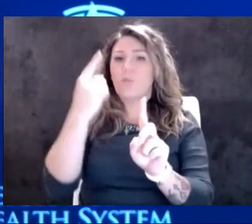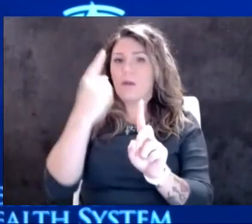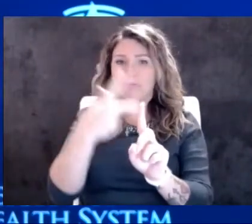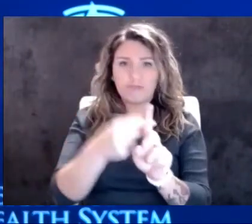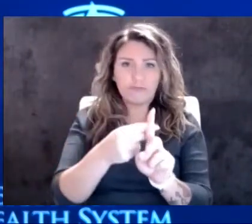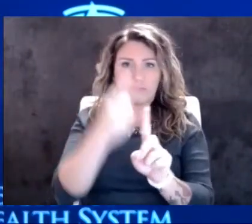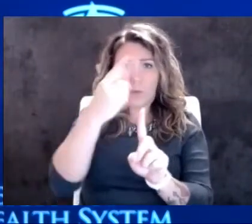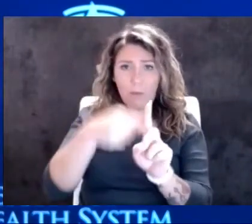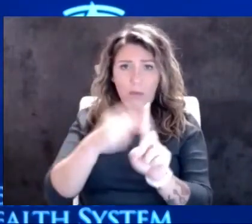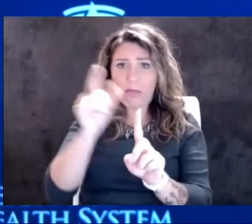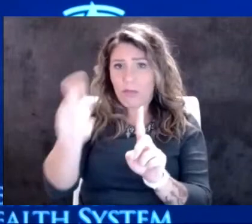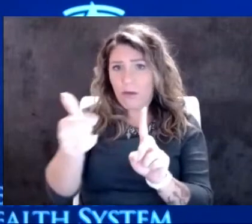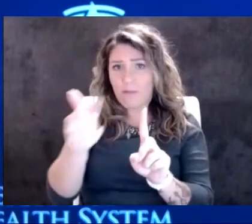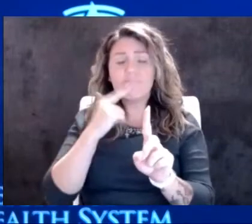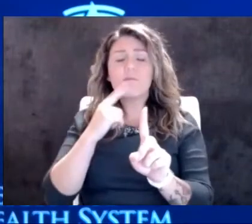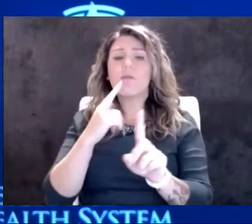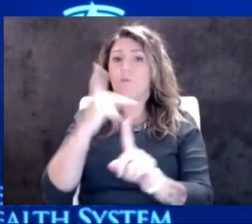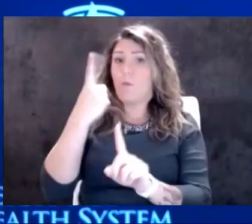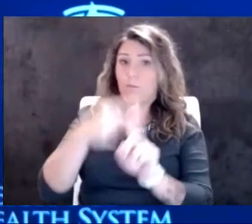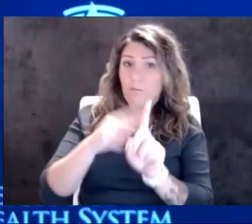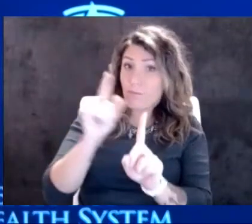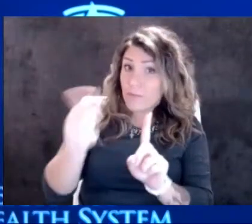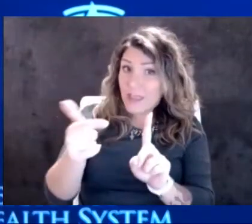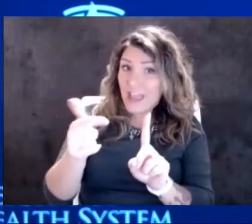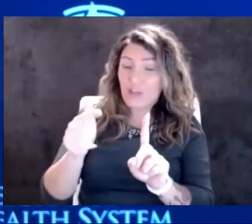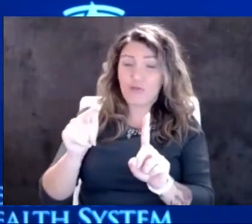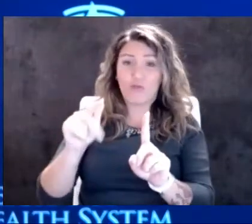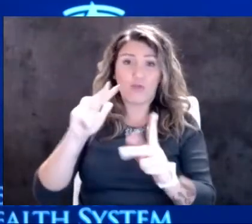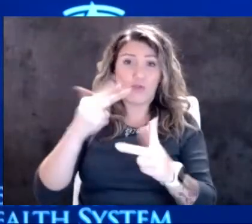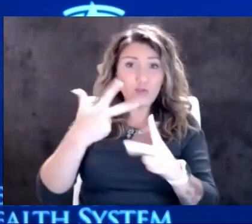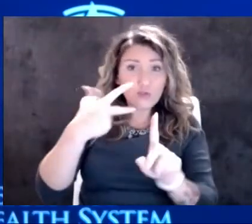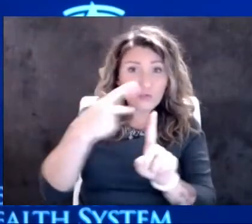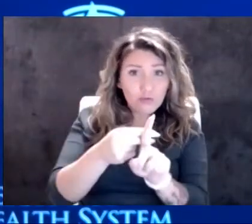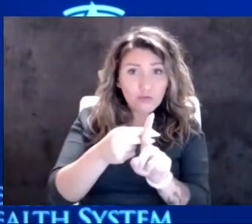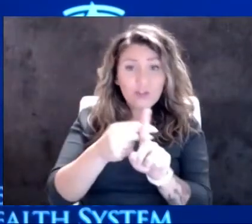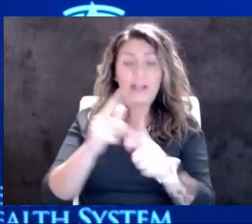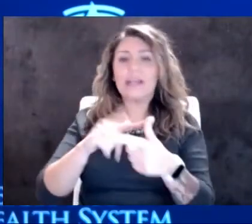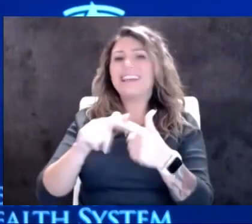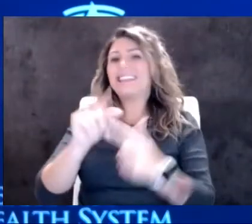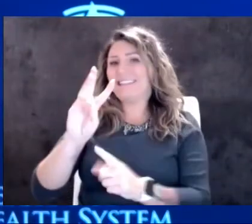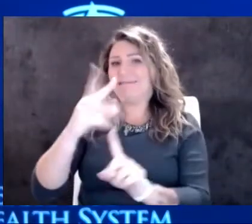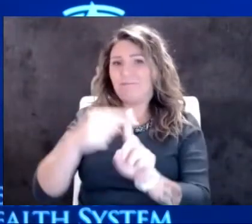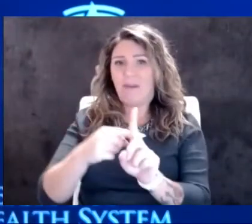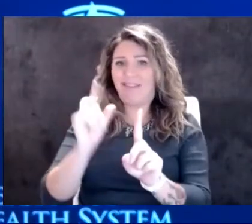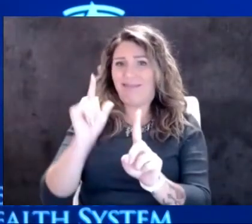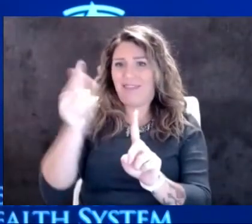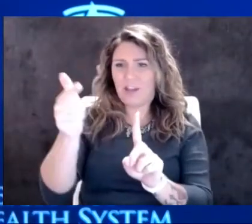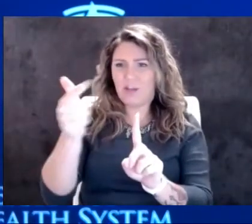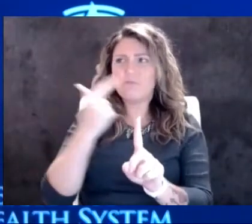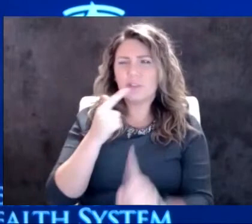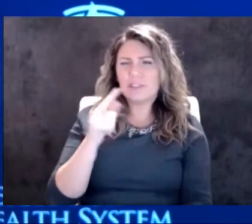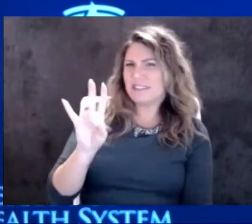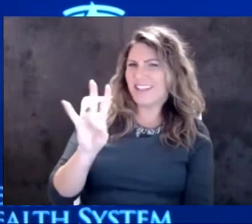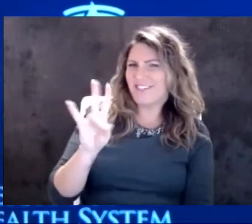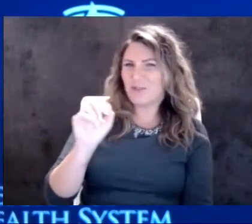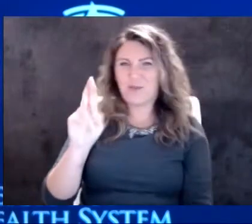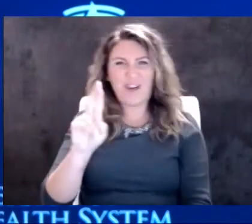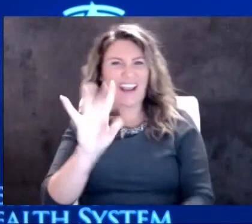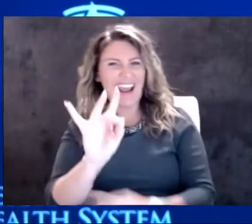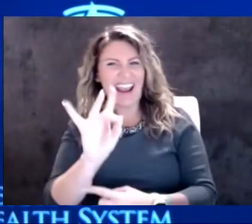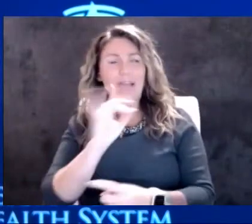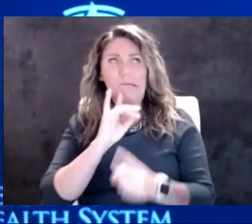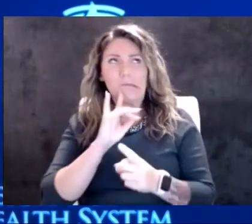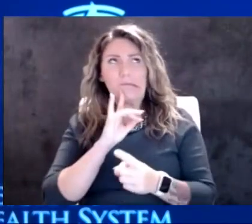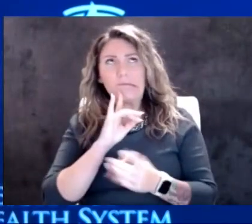another shot, a month after that you get your 3rd shot, and then 6 months after that, is that 7 or 8? That's 8. 6 months